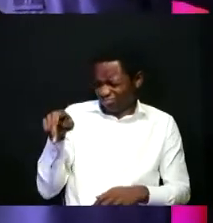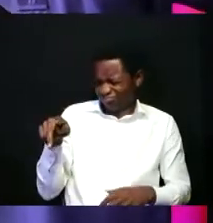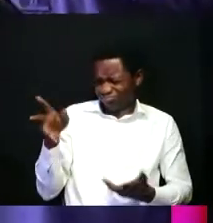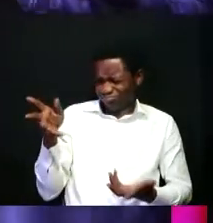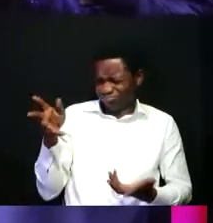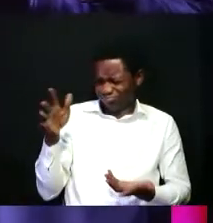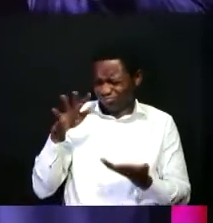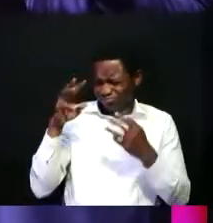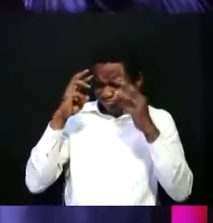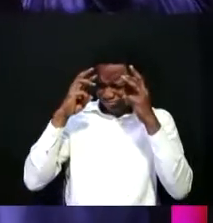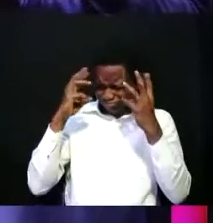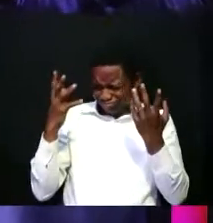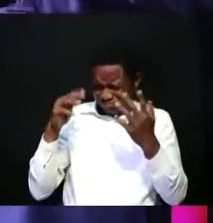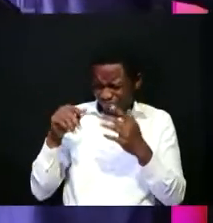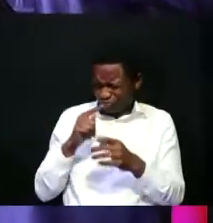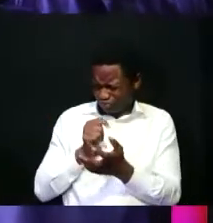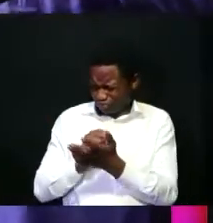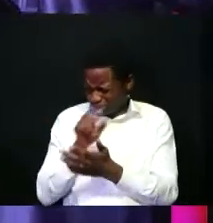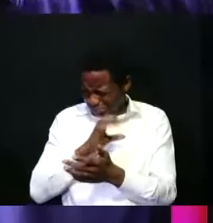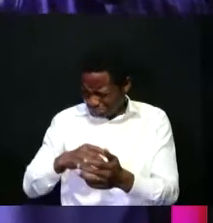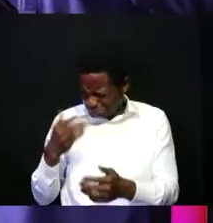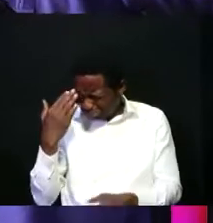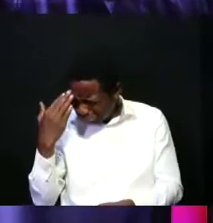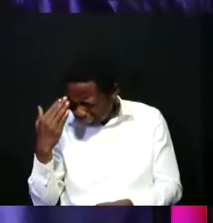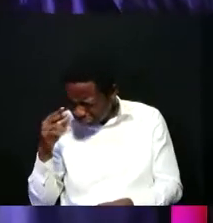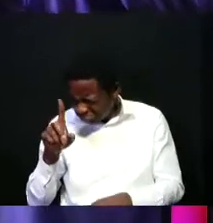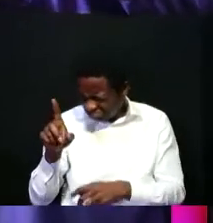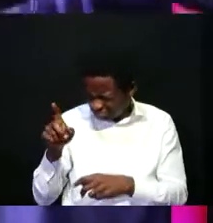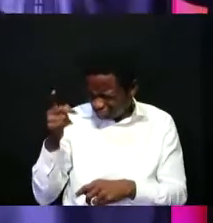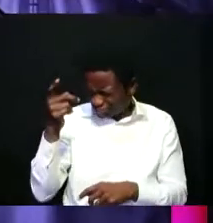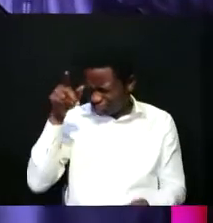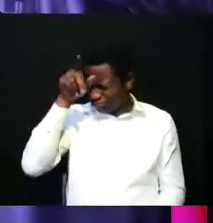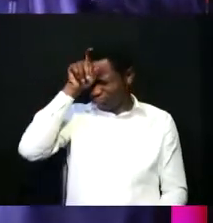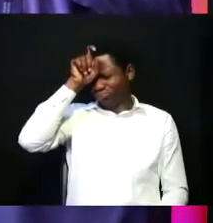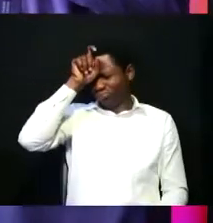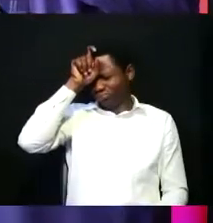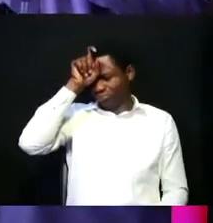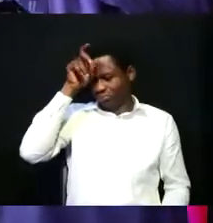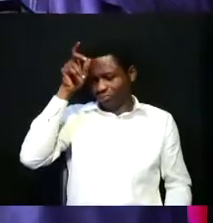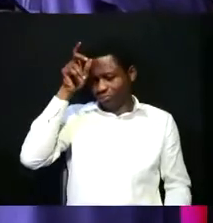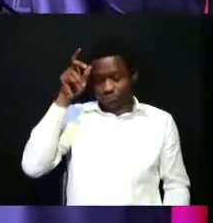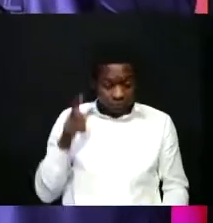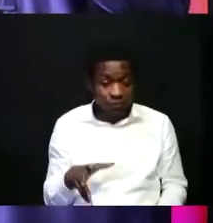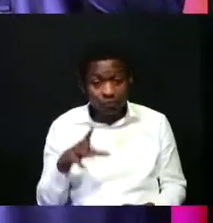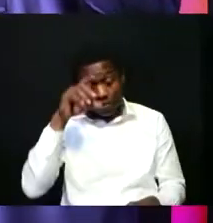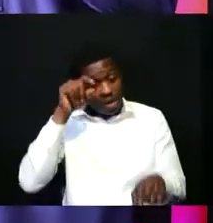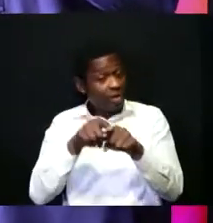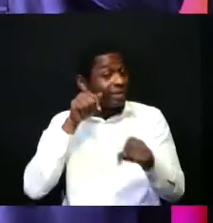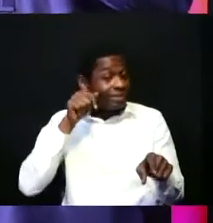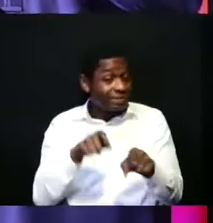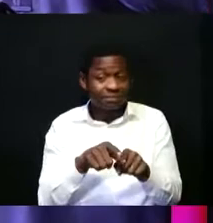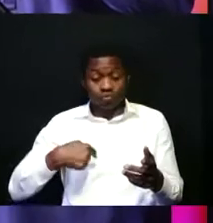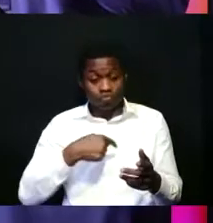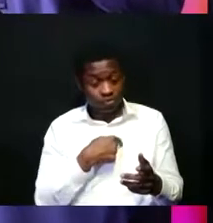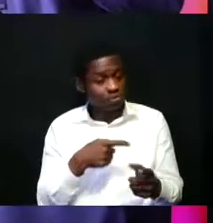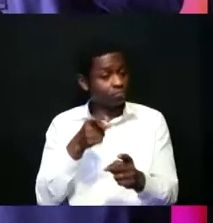na anything se obetumi ate awofo awon bra boy ene ne woka no bo ebra no ase. See brothers and sisters. Ke adofo num.